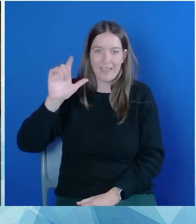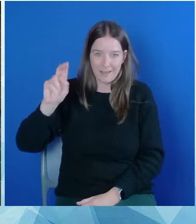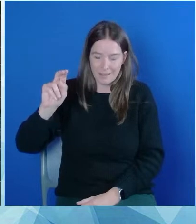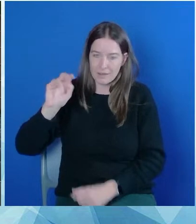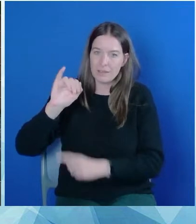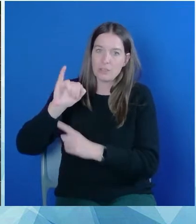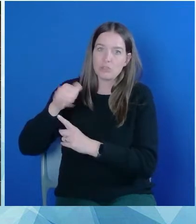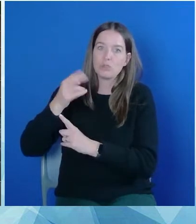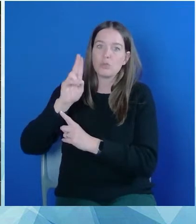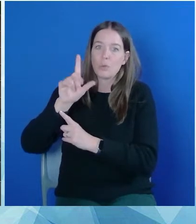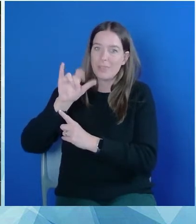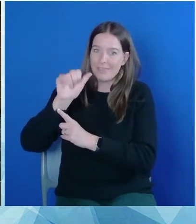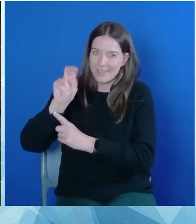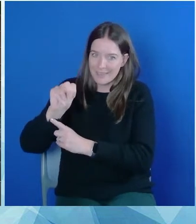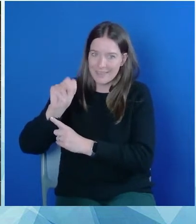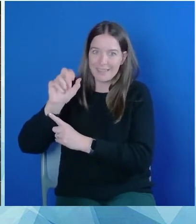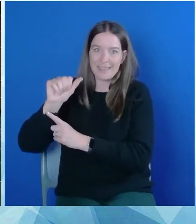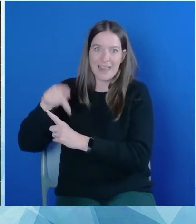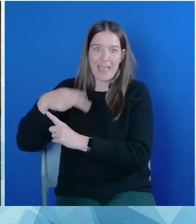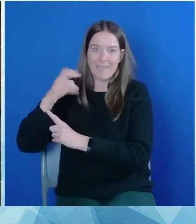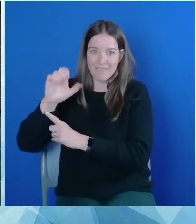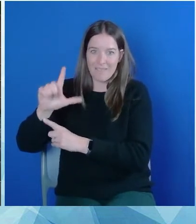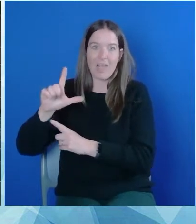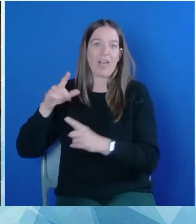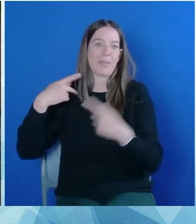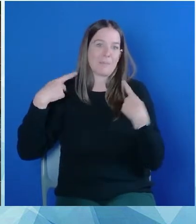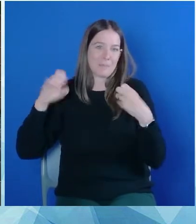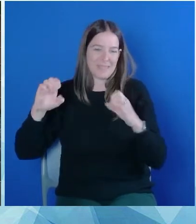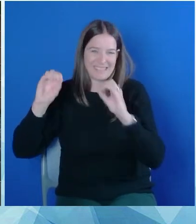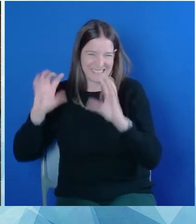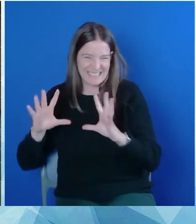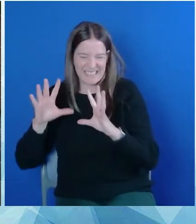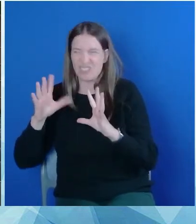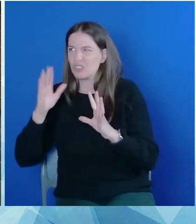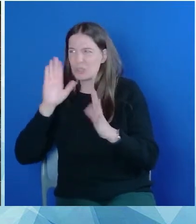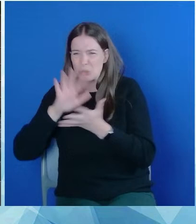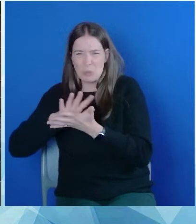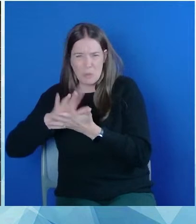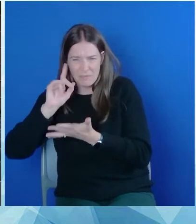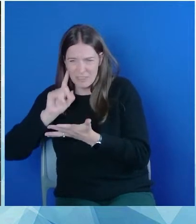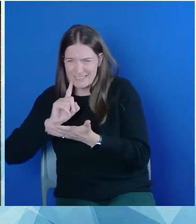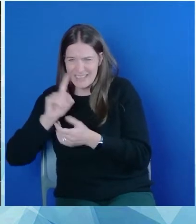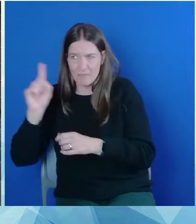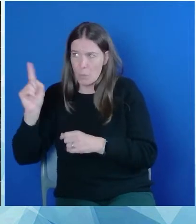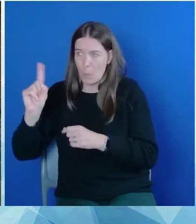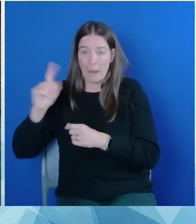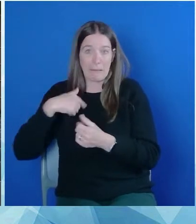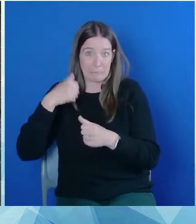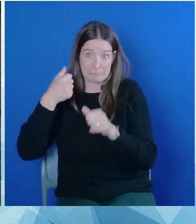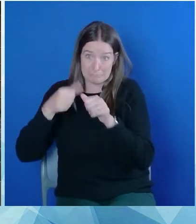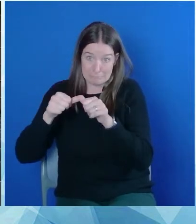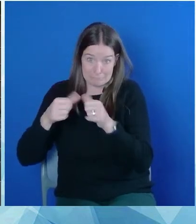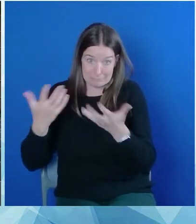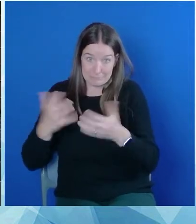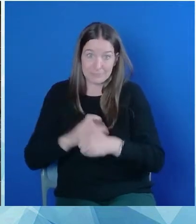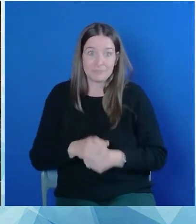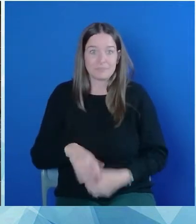Julia Knapfel is a PE teacher at a school for the deaf. I honestly can't remember where.